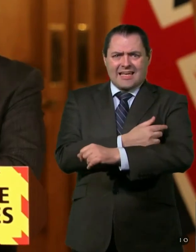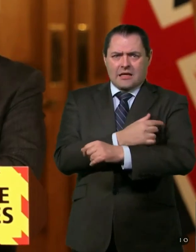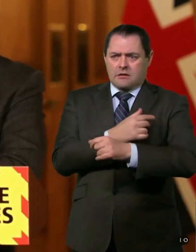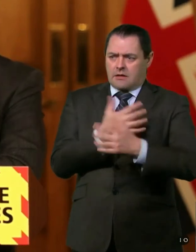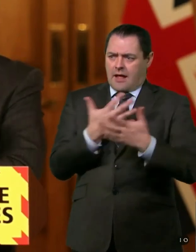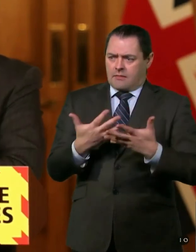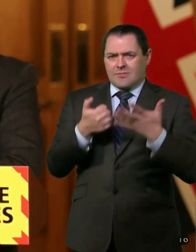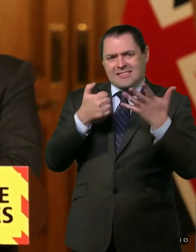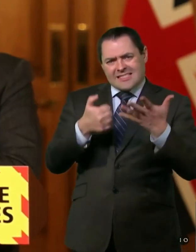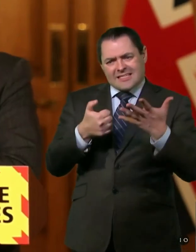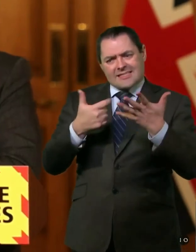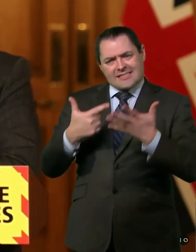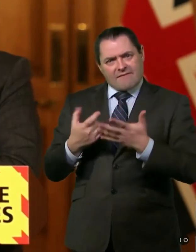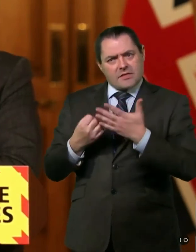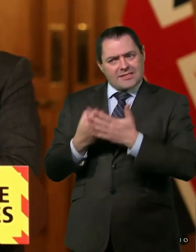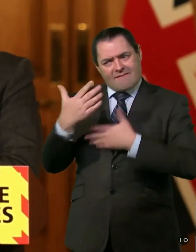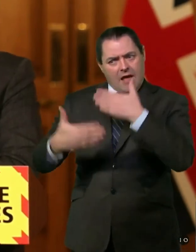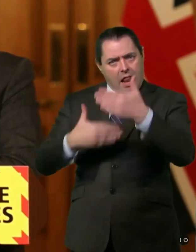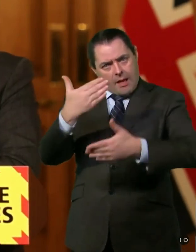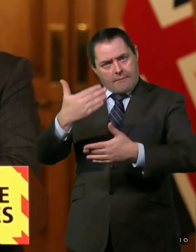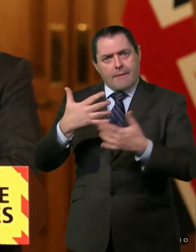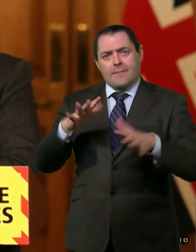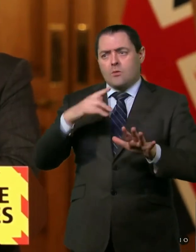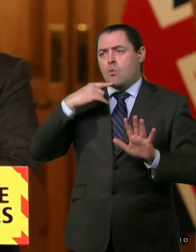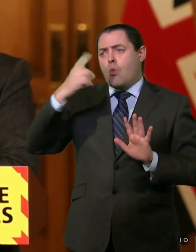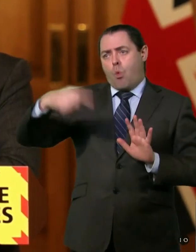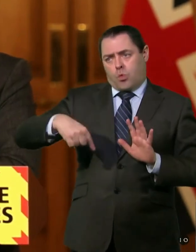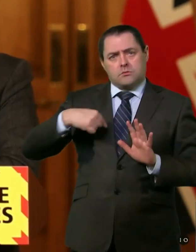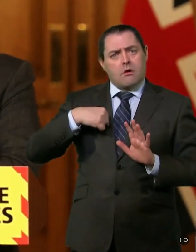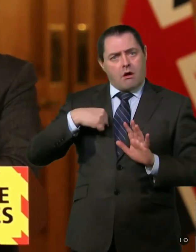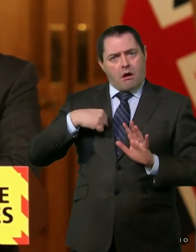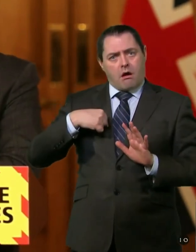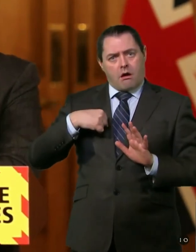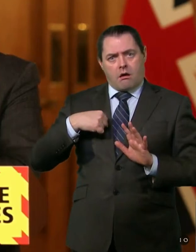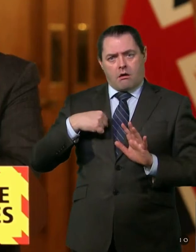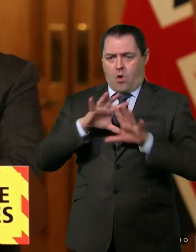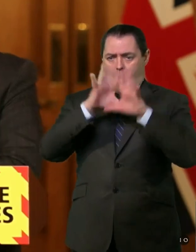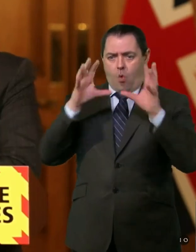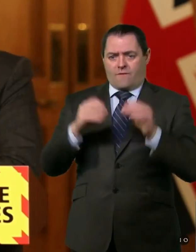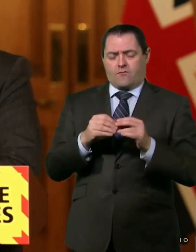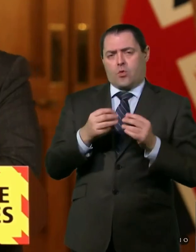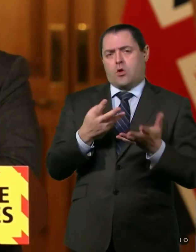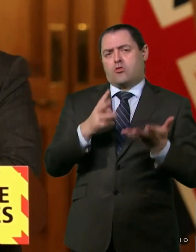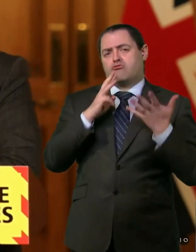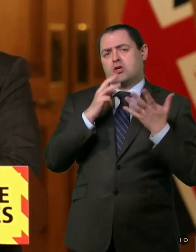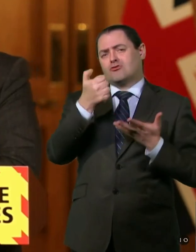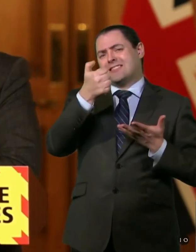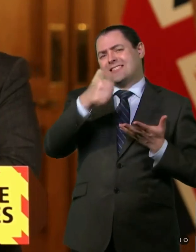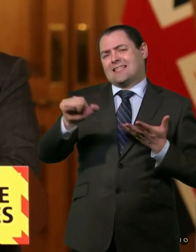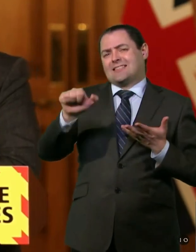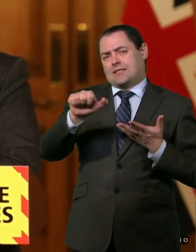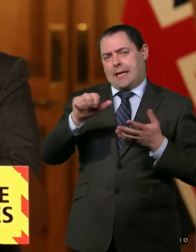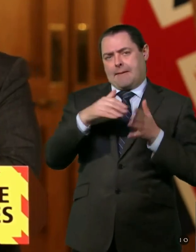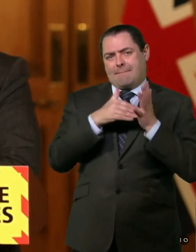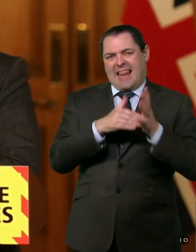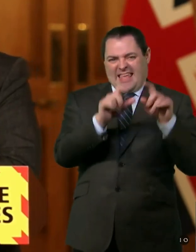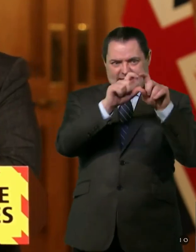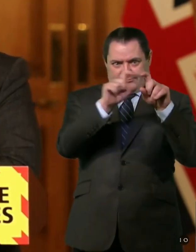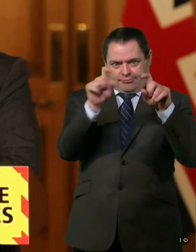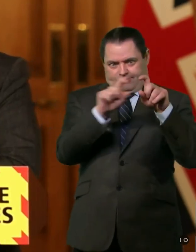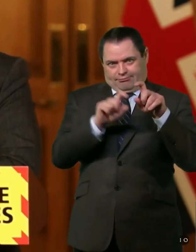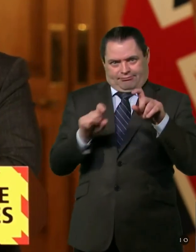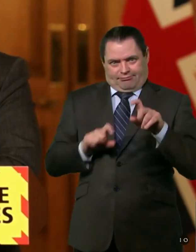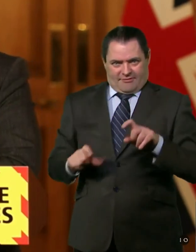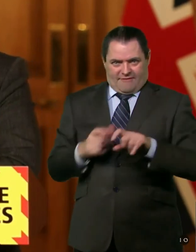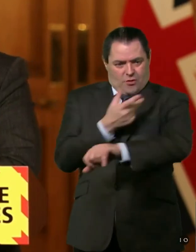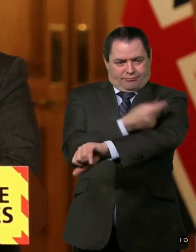already bought, and 360 million doses that we've bought already. There's a pretty overwhelming consensus